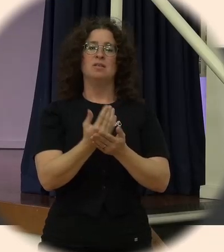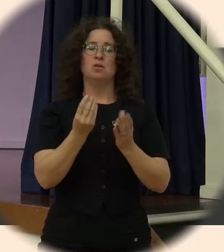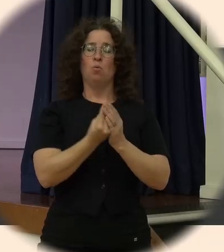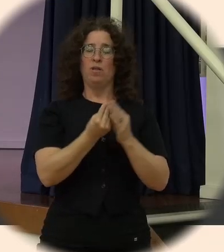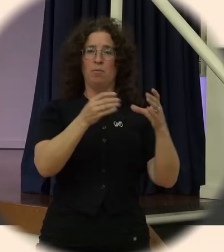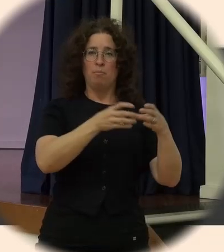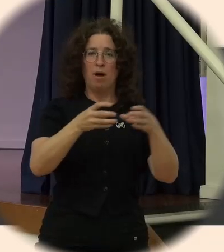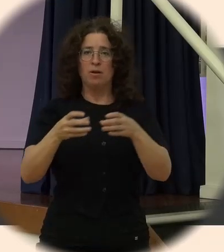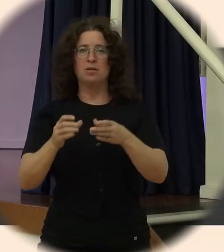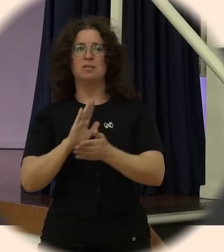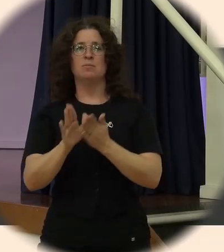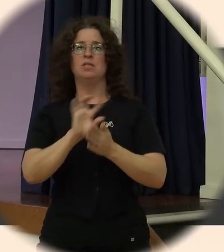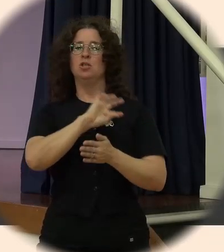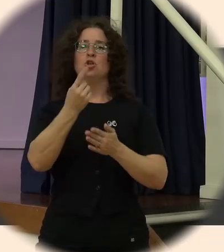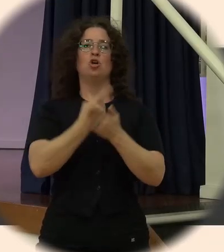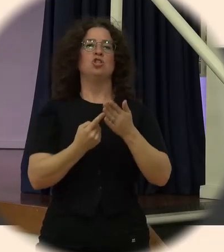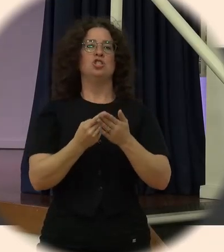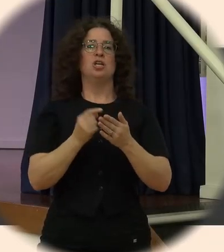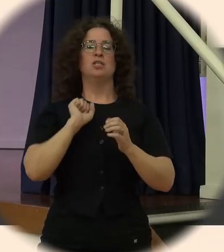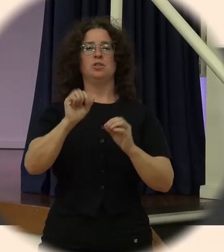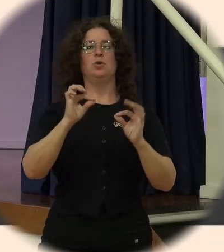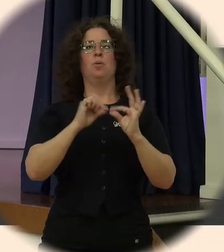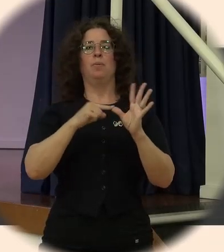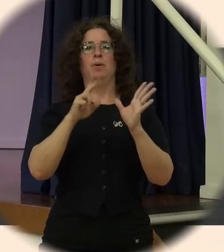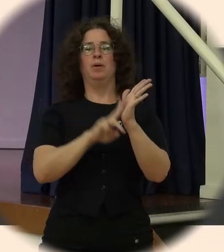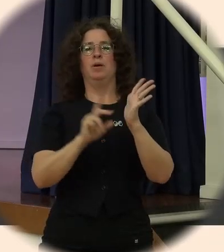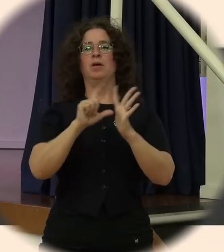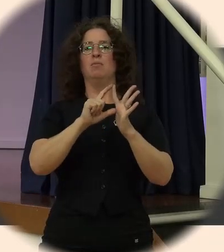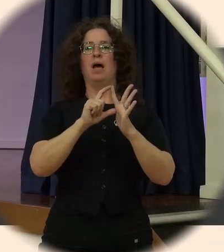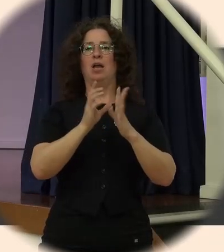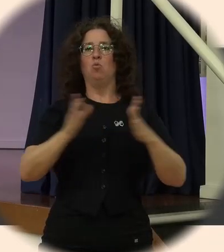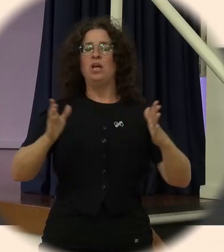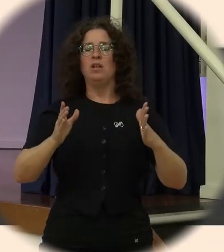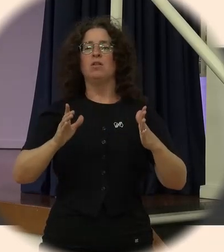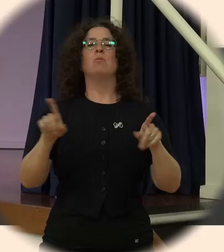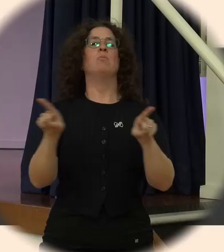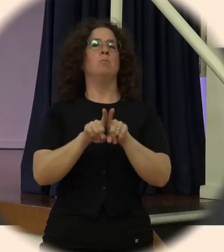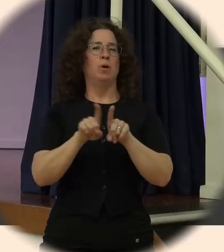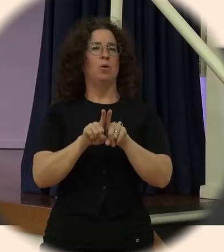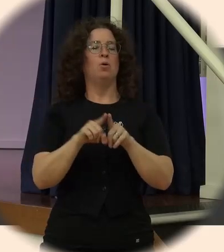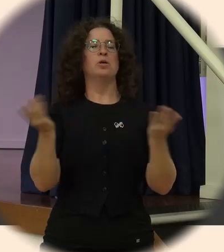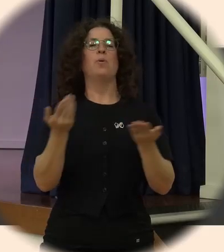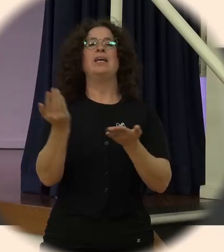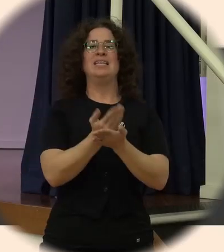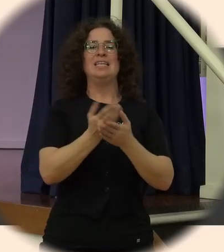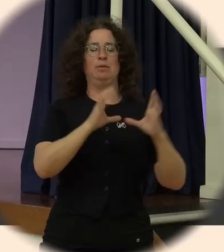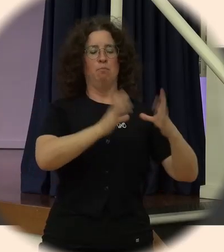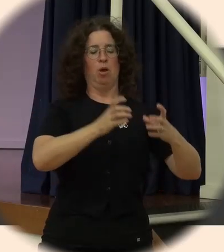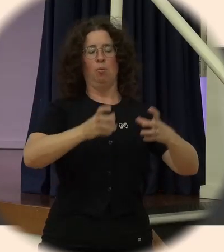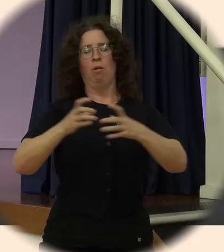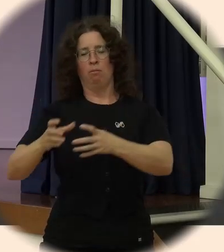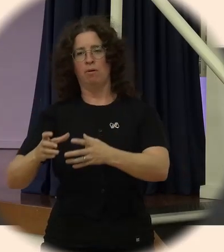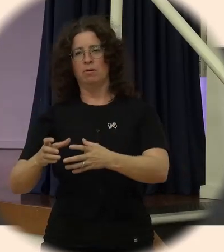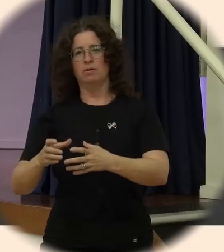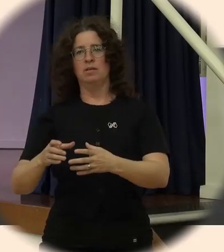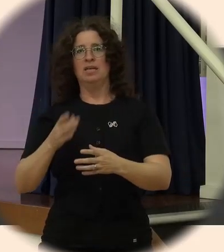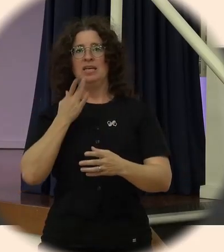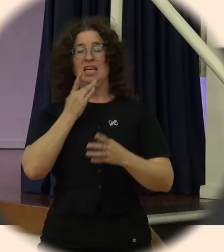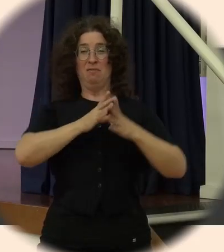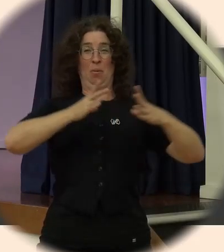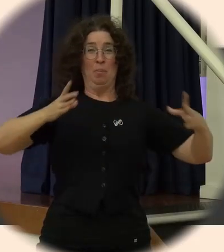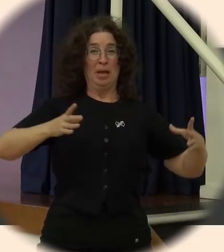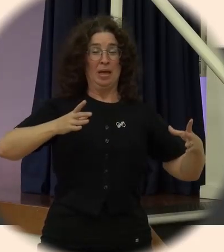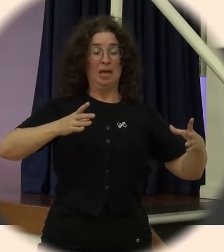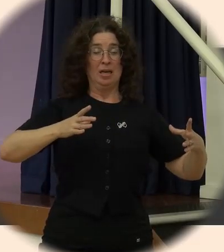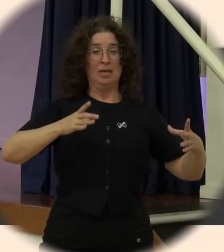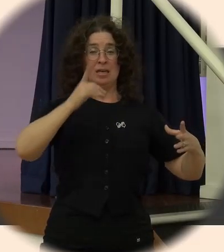but also for the storage space your assets occupy. Large bundles or frequent updates can quickly drive up both costs, especially at